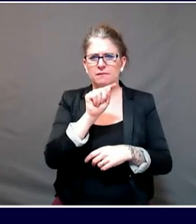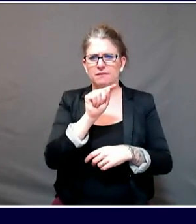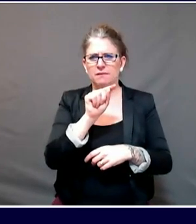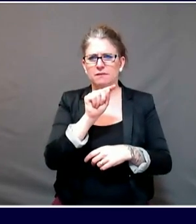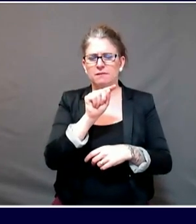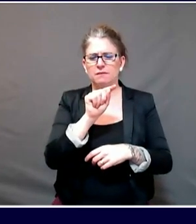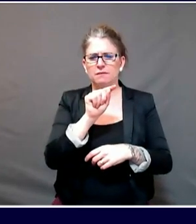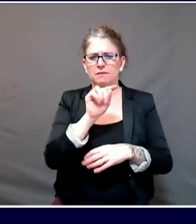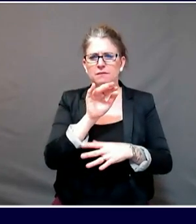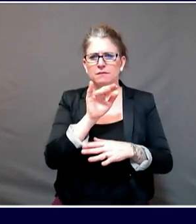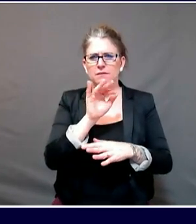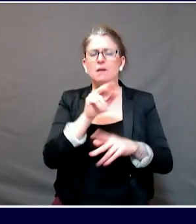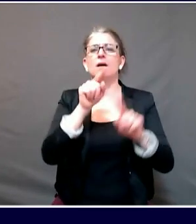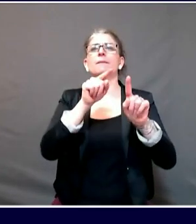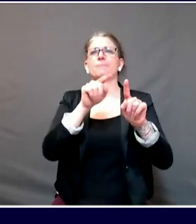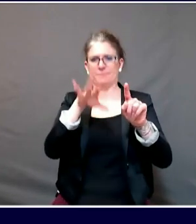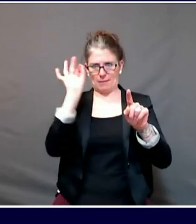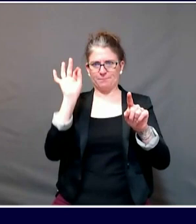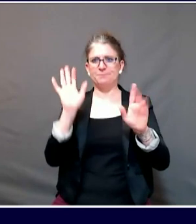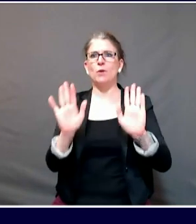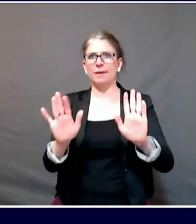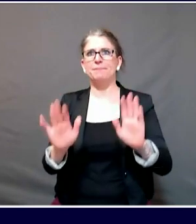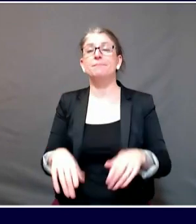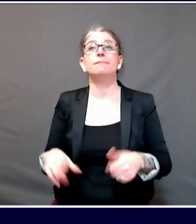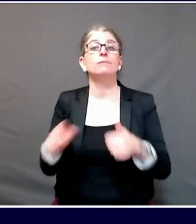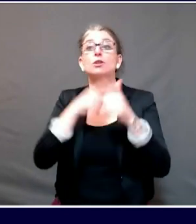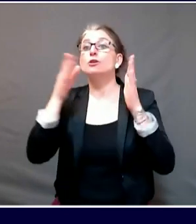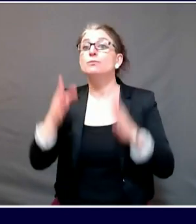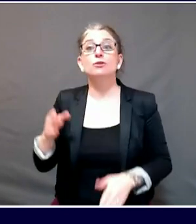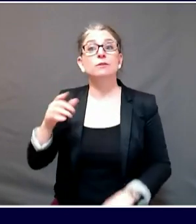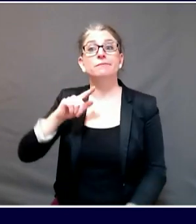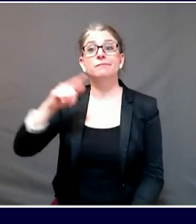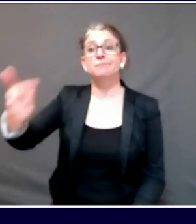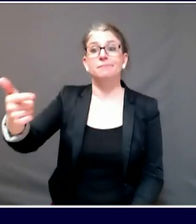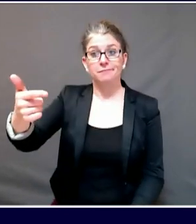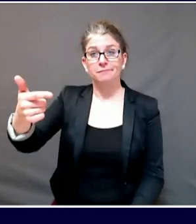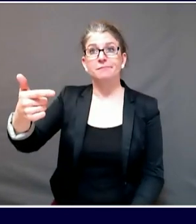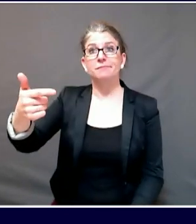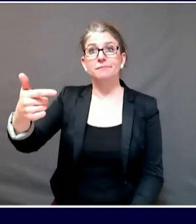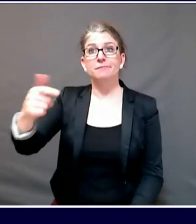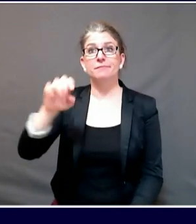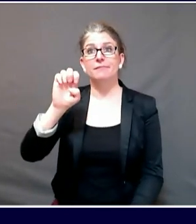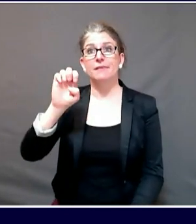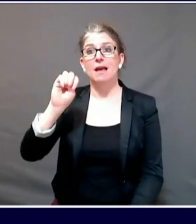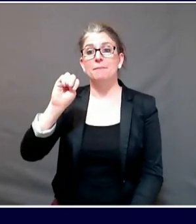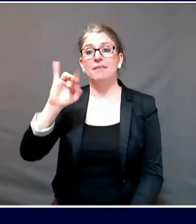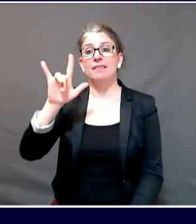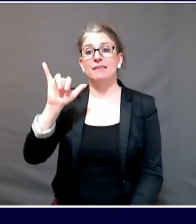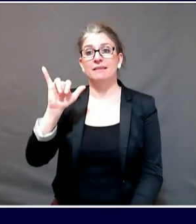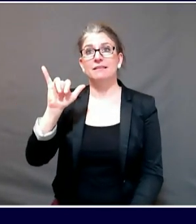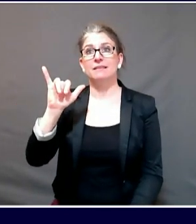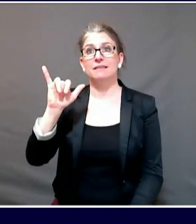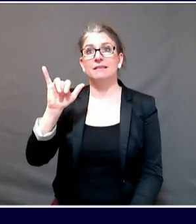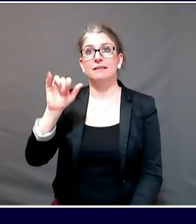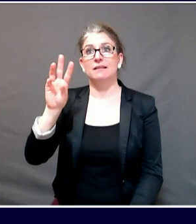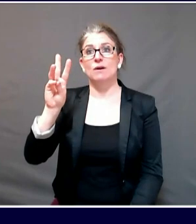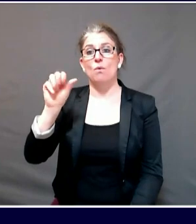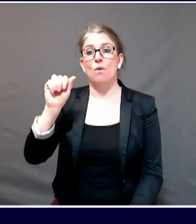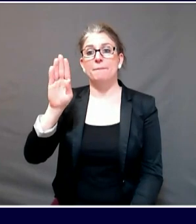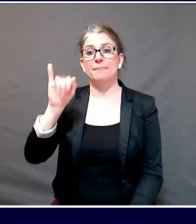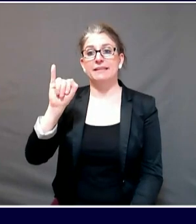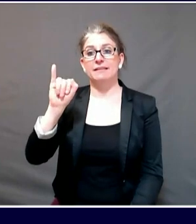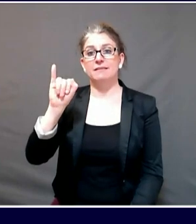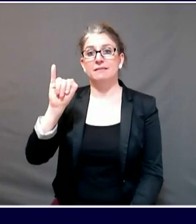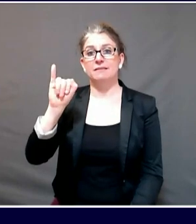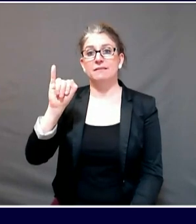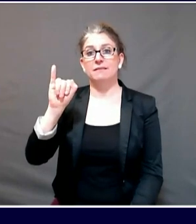The first question for our colleagues in the media today goes to Emily Tadwalk at WABI. Thanks, Dr.